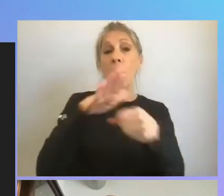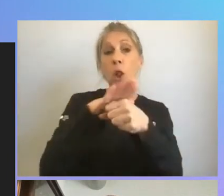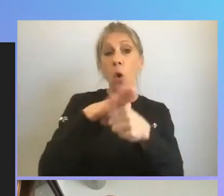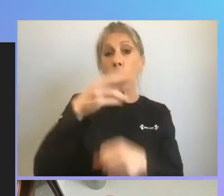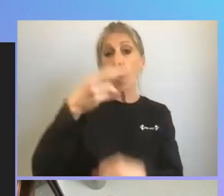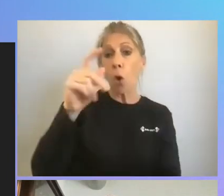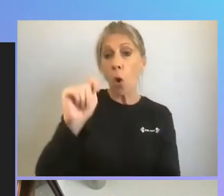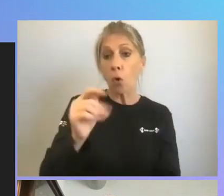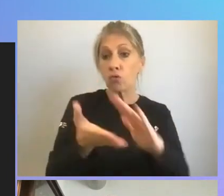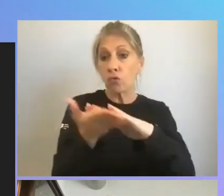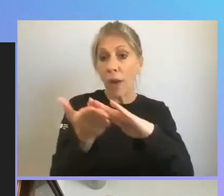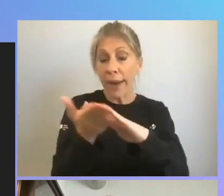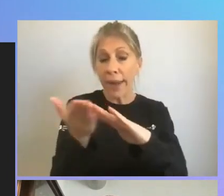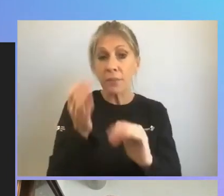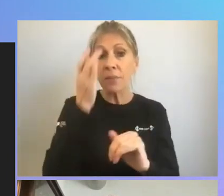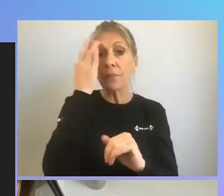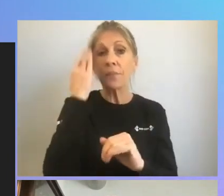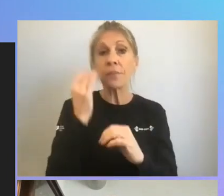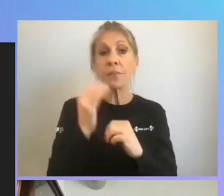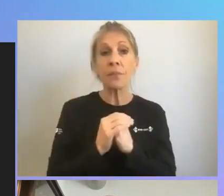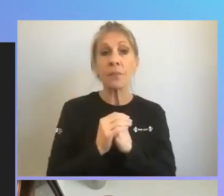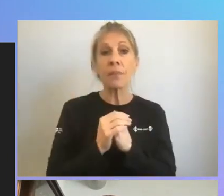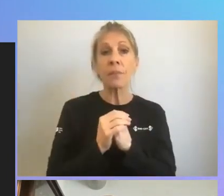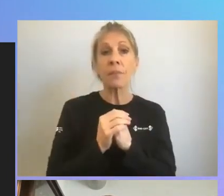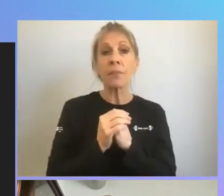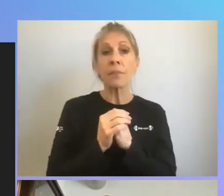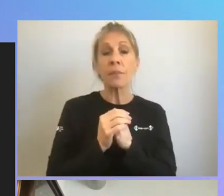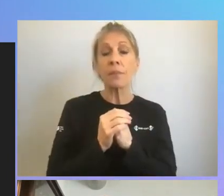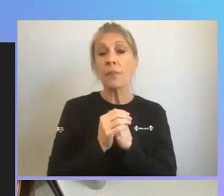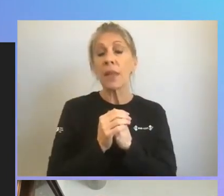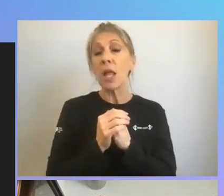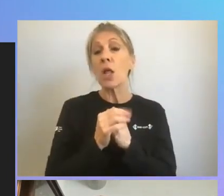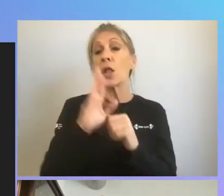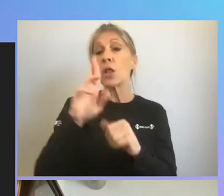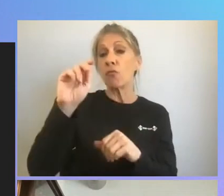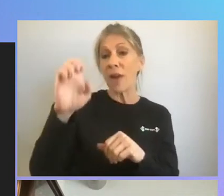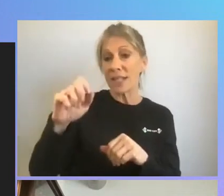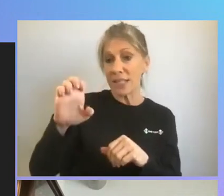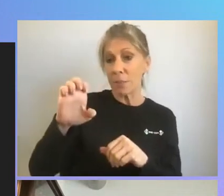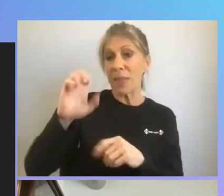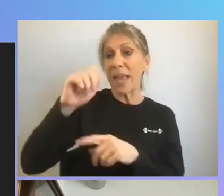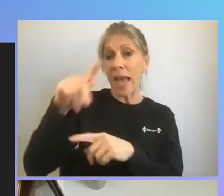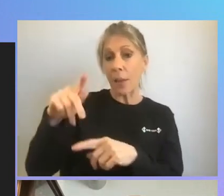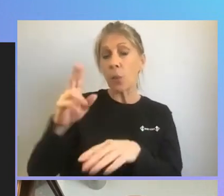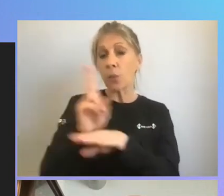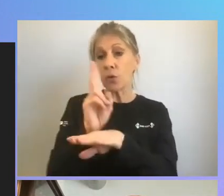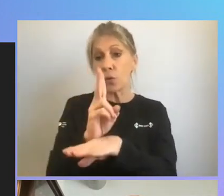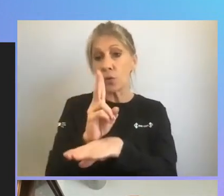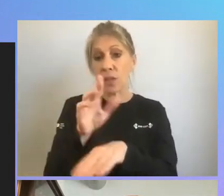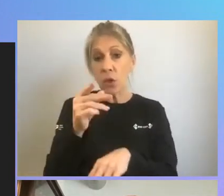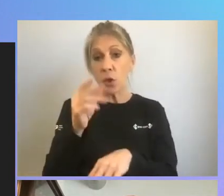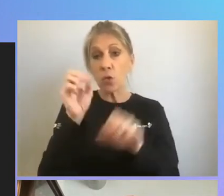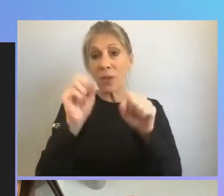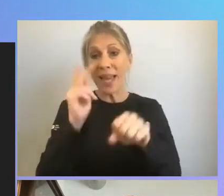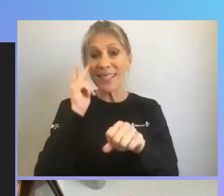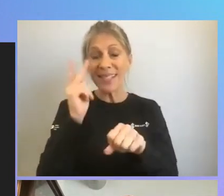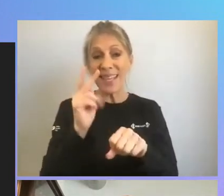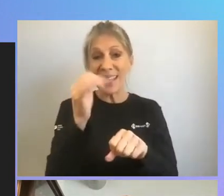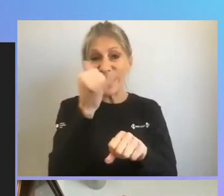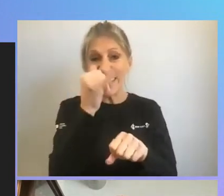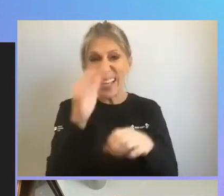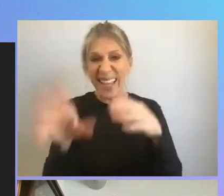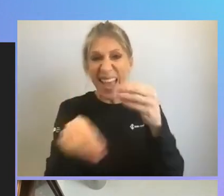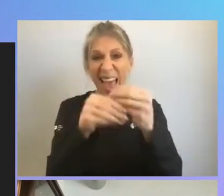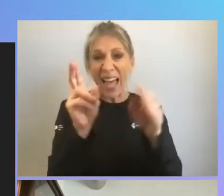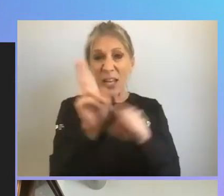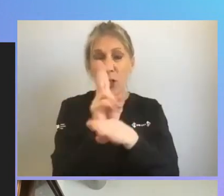running of the recipe app that we went over in the wireframe stage. Actually, you can see this silly add user button that I just